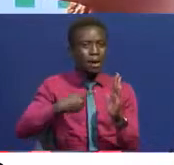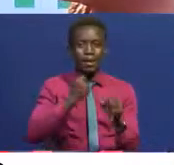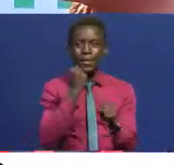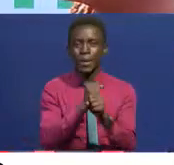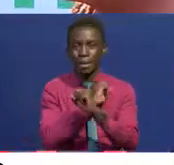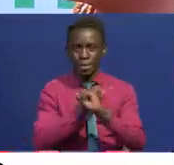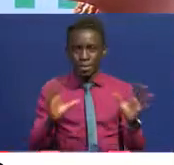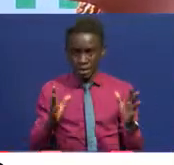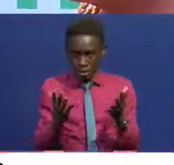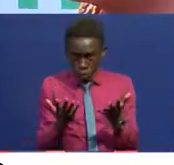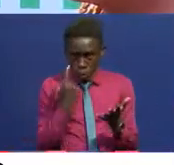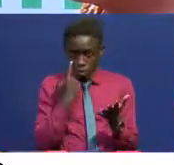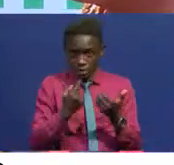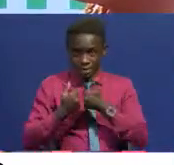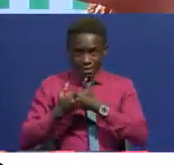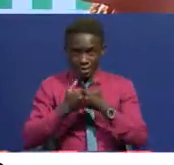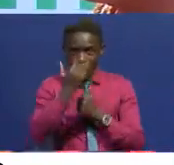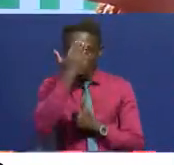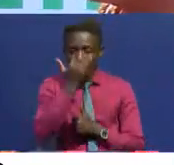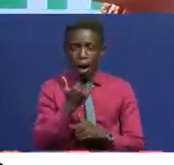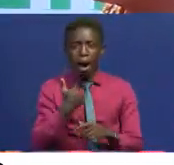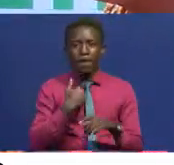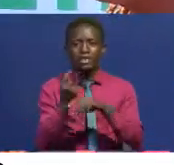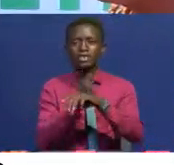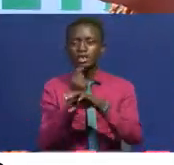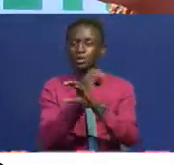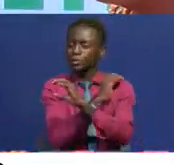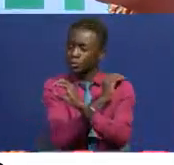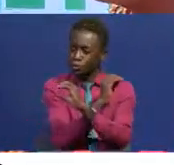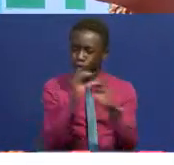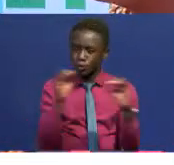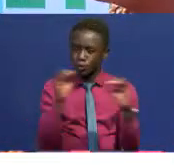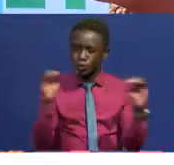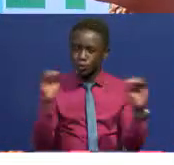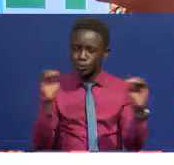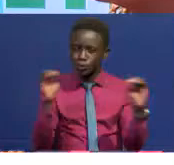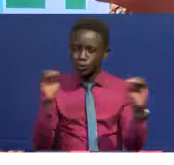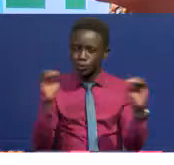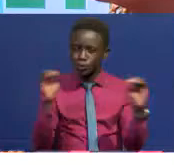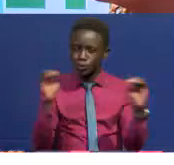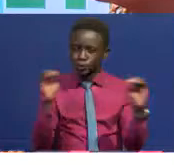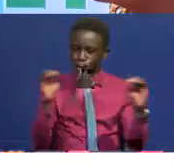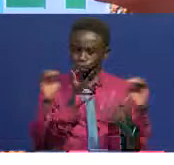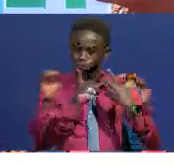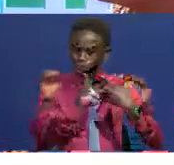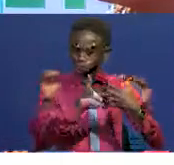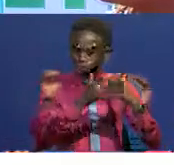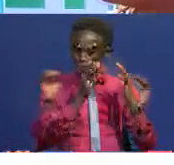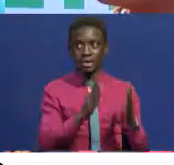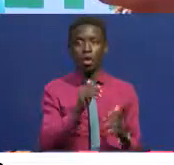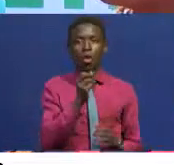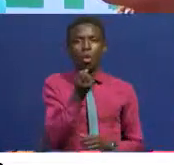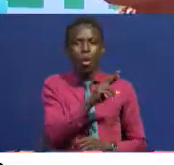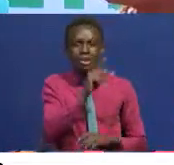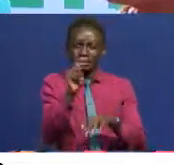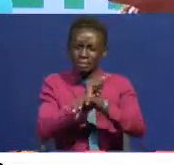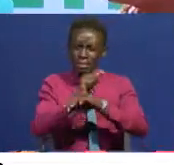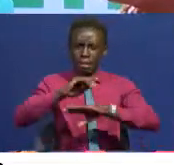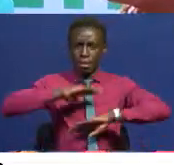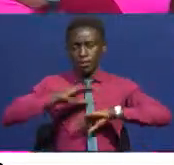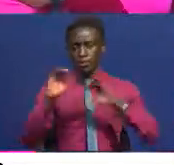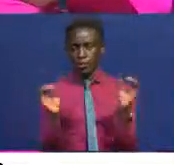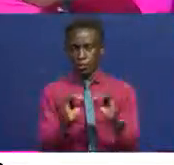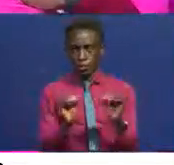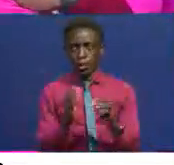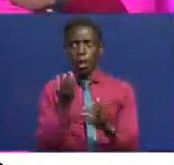challenges usually are as a result of non-trained biomedical engineers or not engineers, lack of availability of